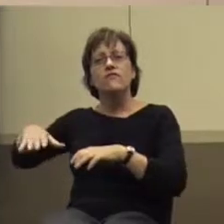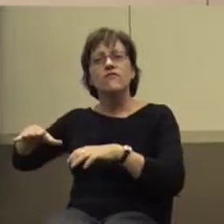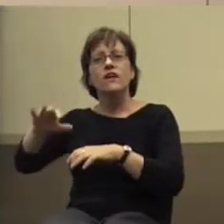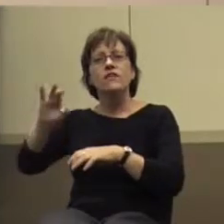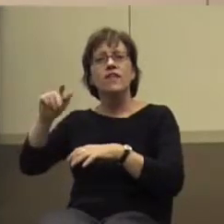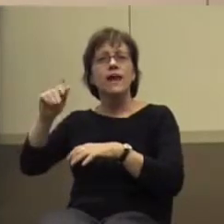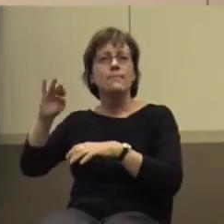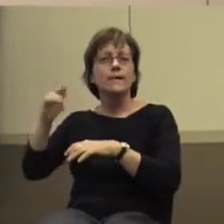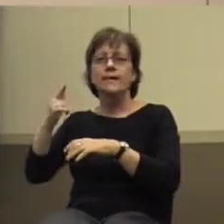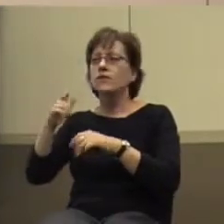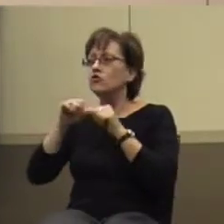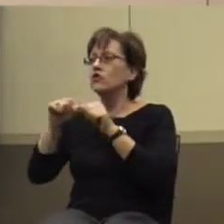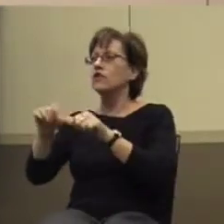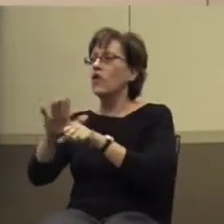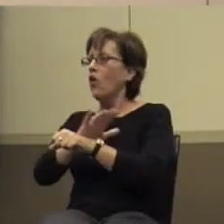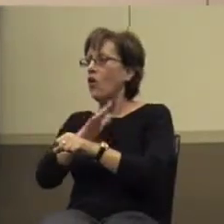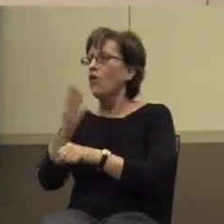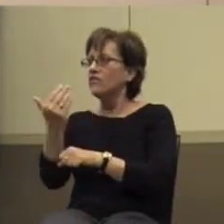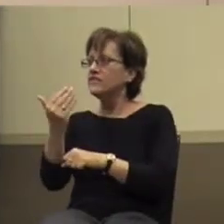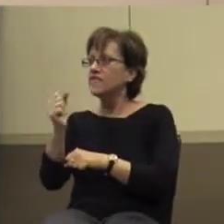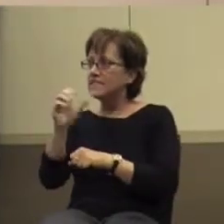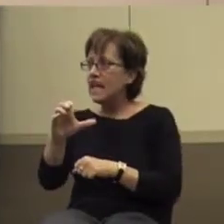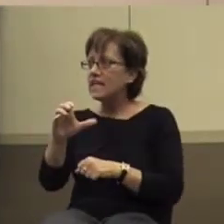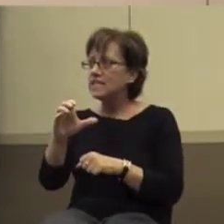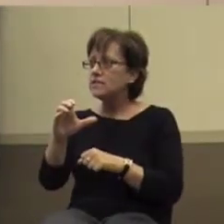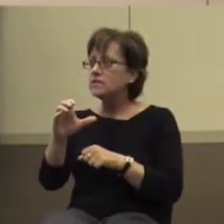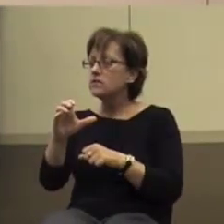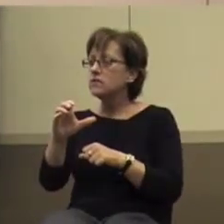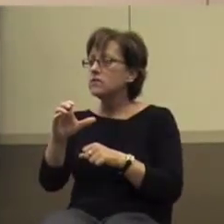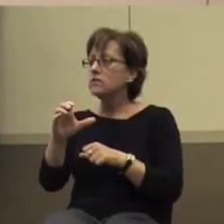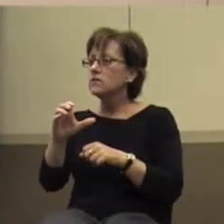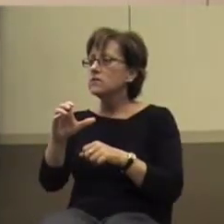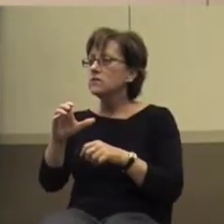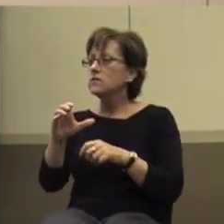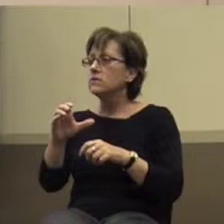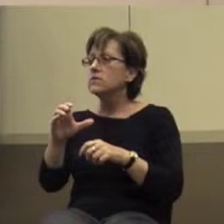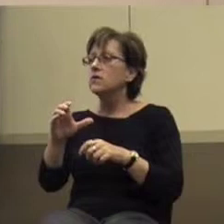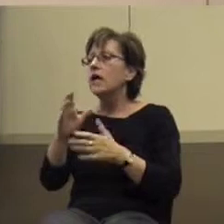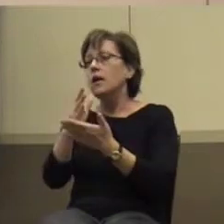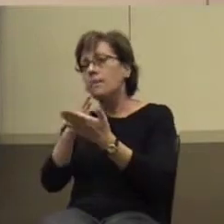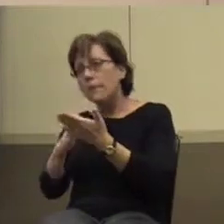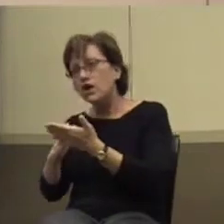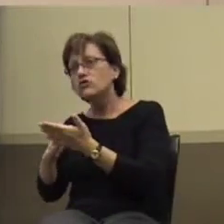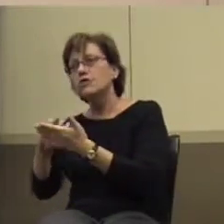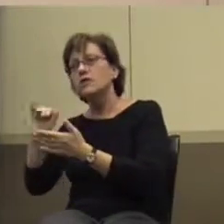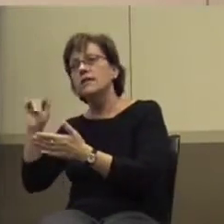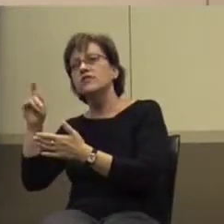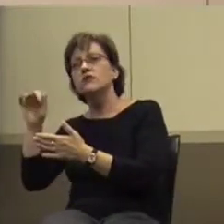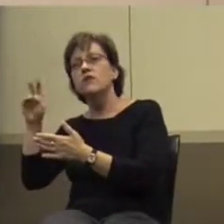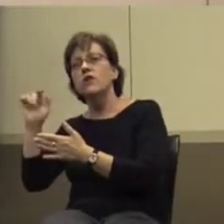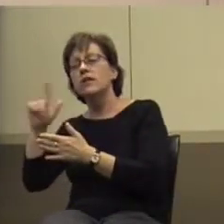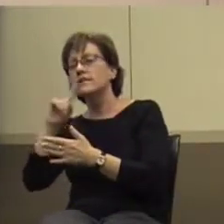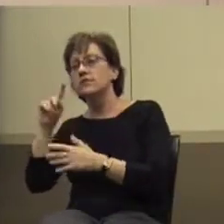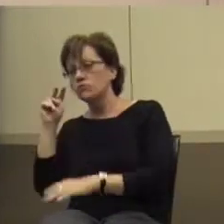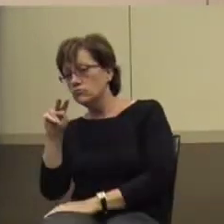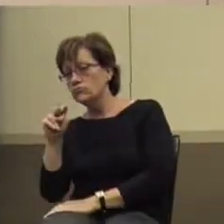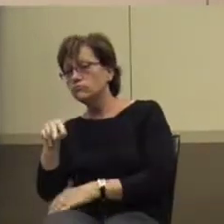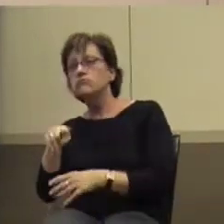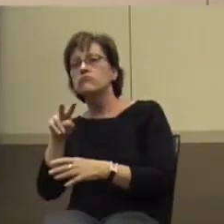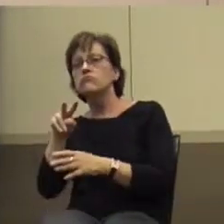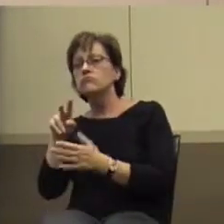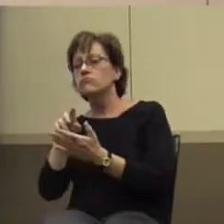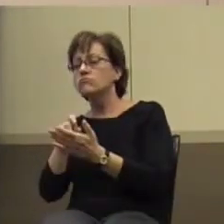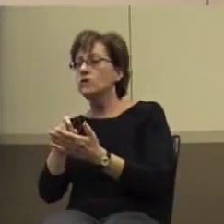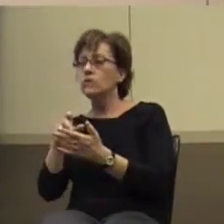okay? And a partial interval is only if you want to record just a brief behavior if it happened just one time during those